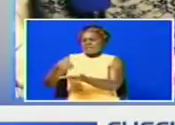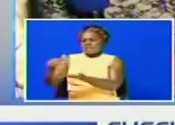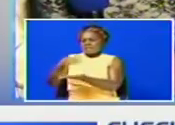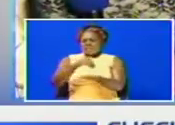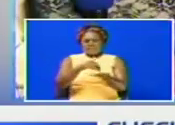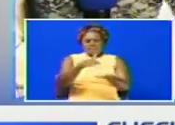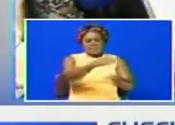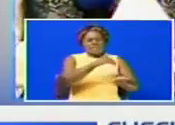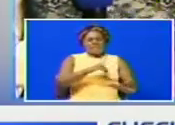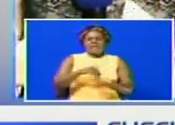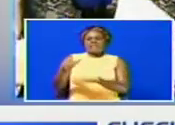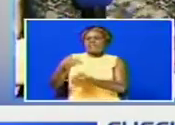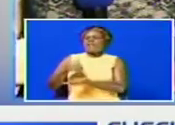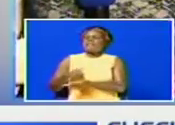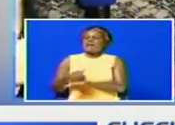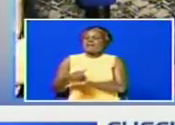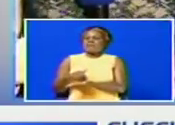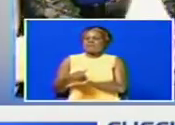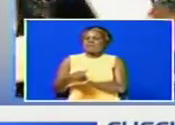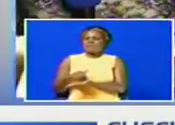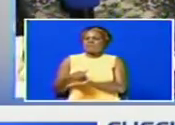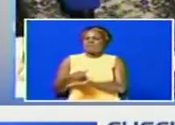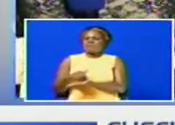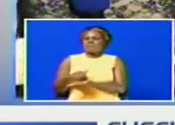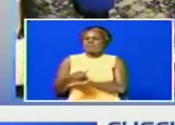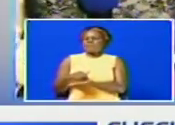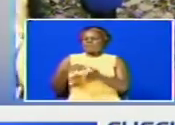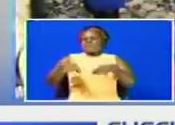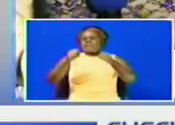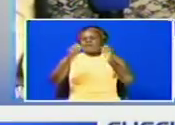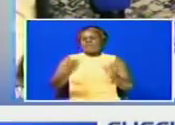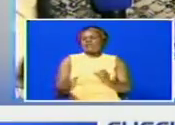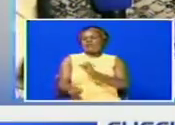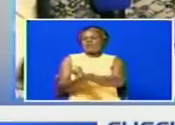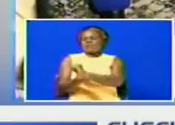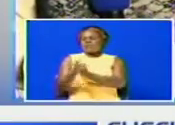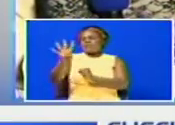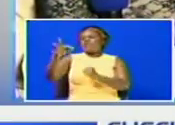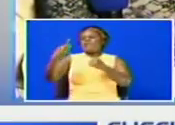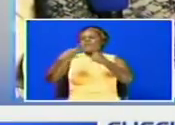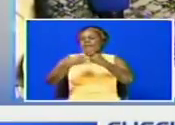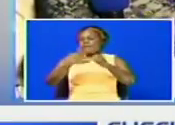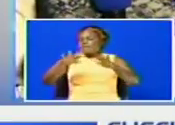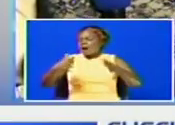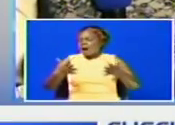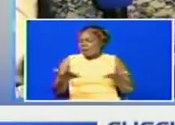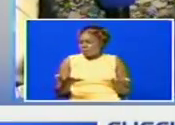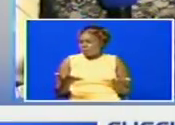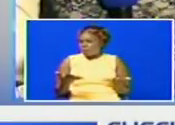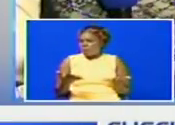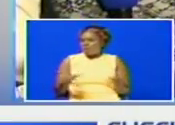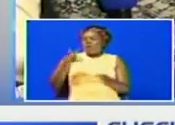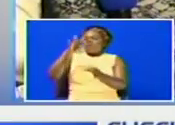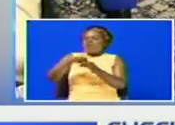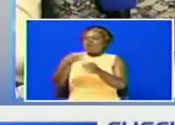several constituencies against those who turned out to vote. So Chebukati is explaining the 48% voter turnout. He says on